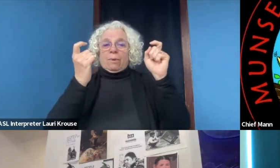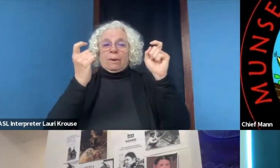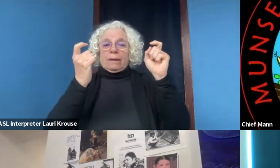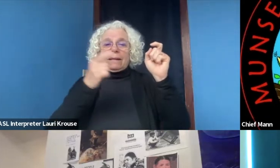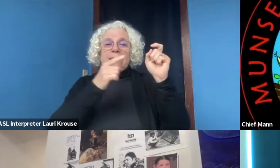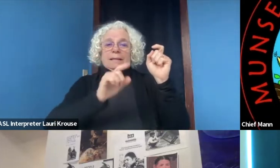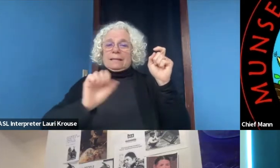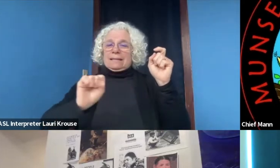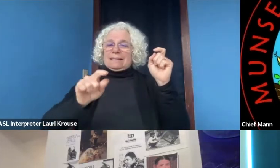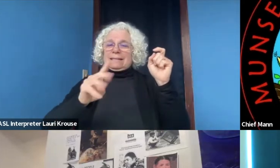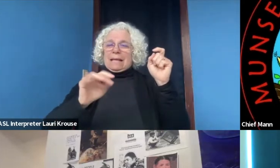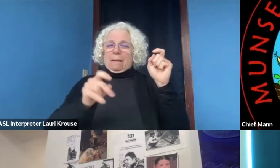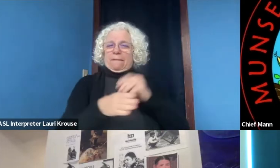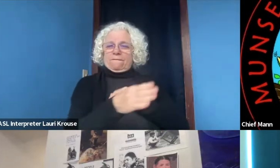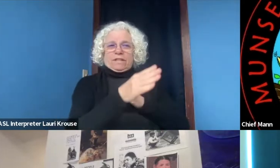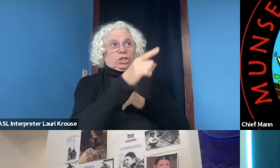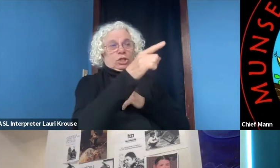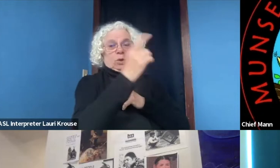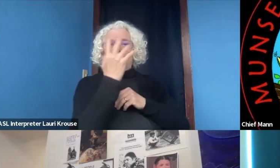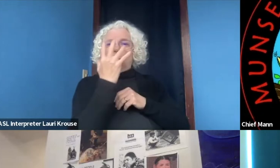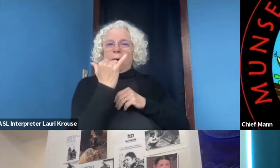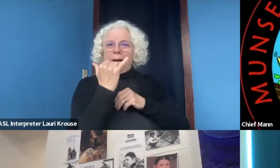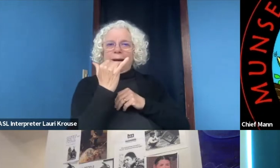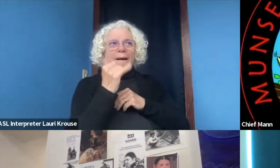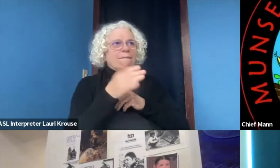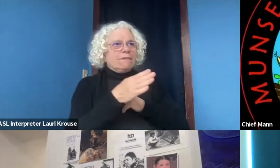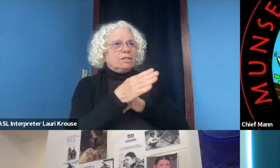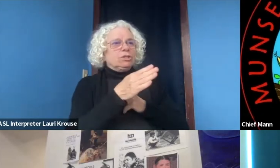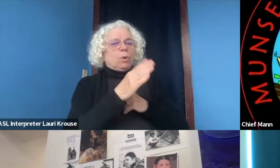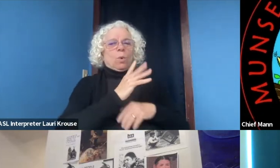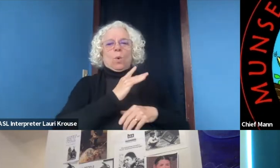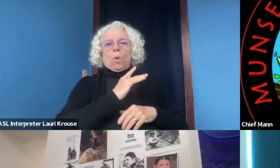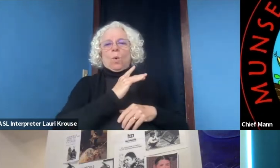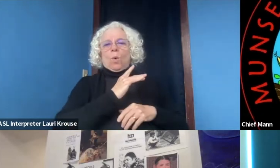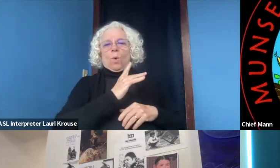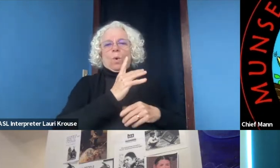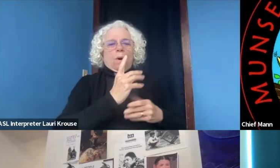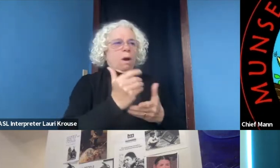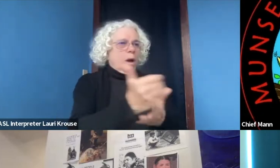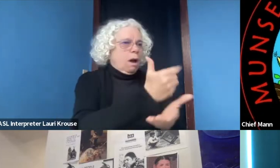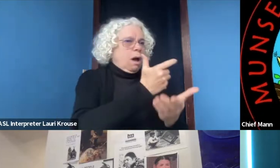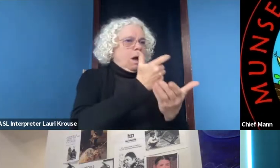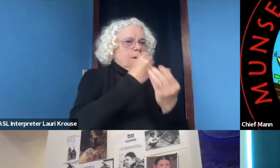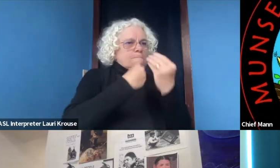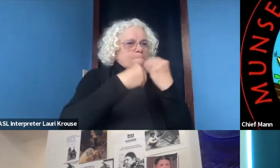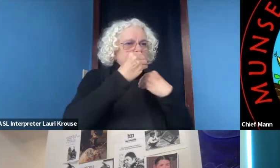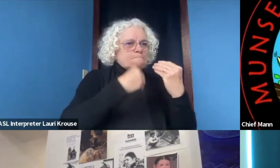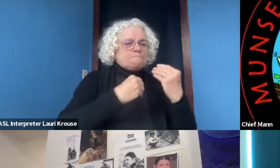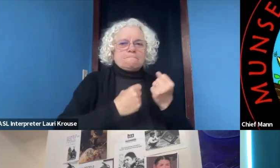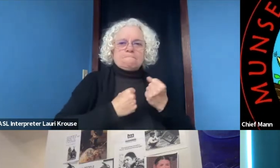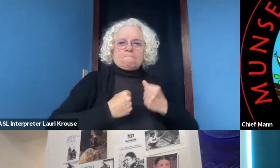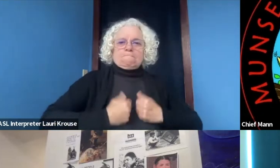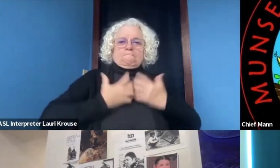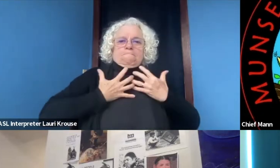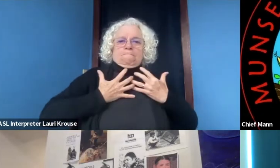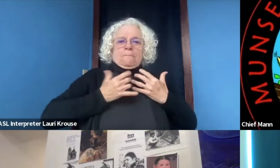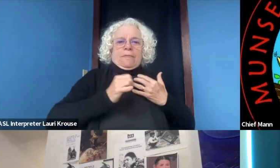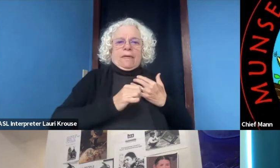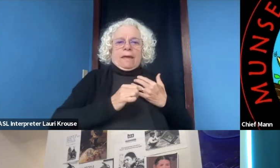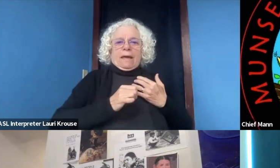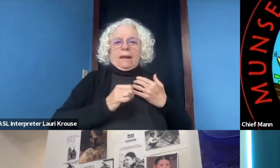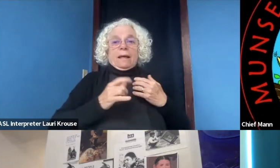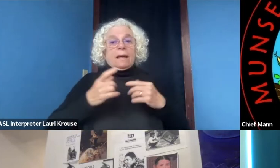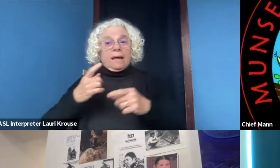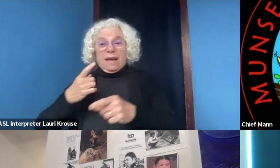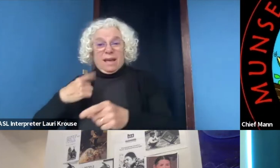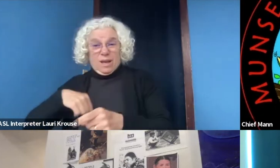provide sustenance for them in their area. Because we evolved in these areas. We didn't come here